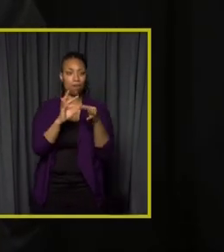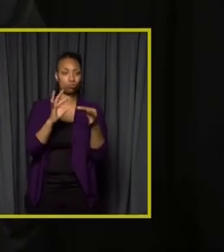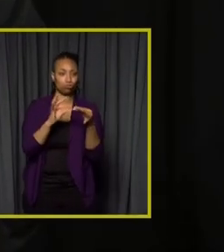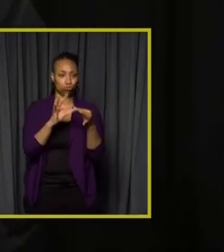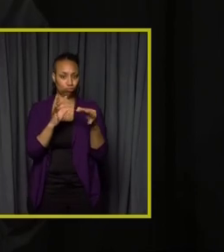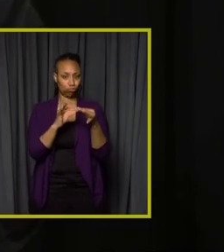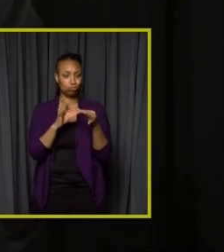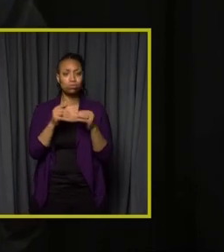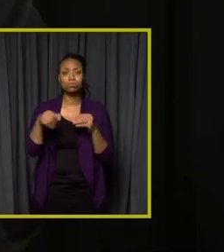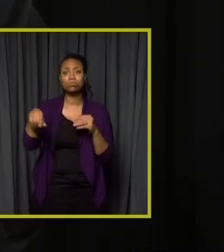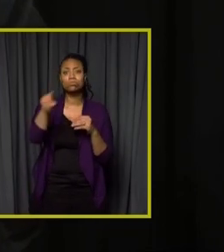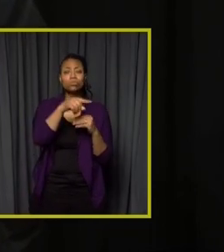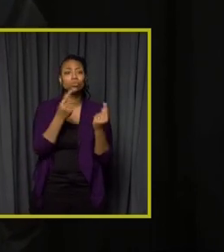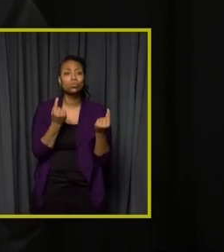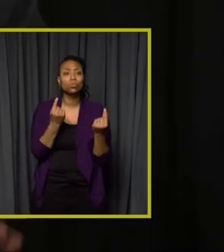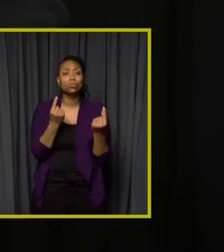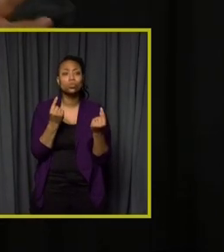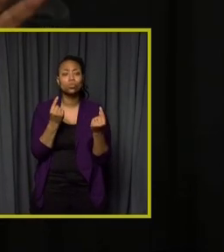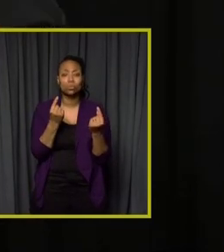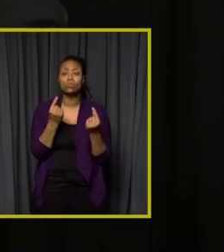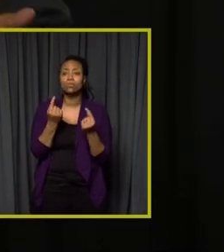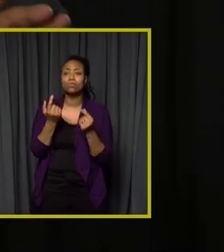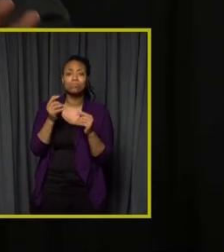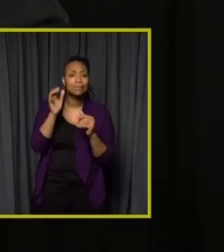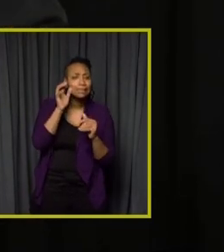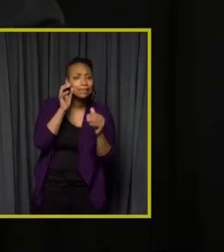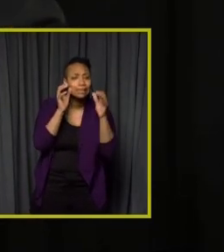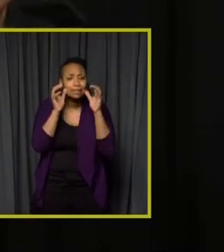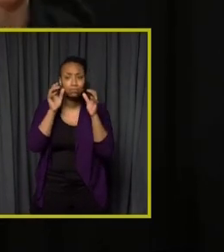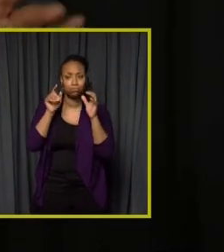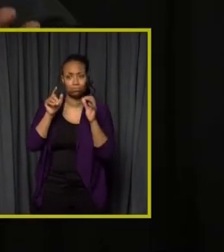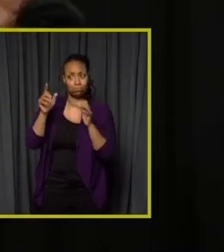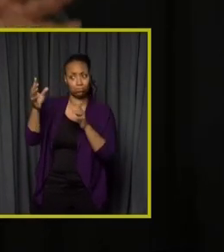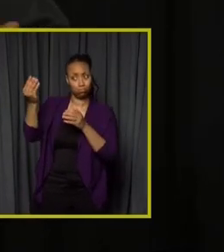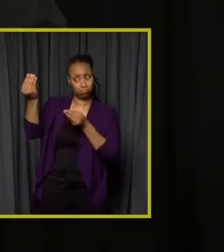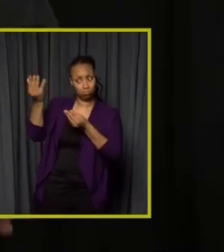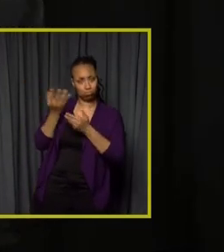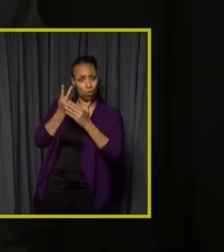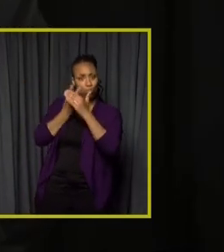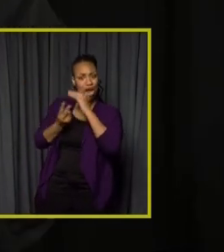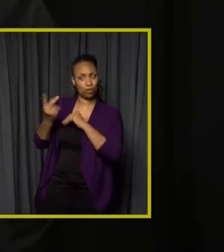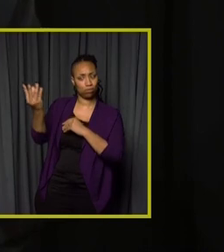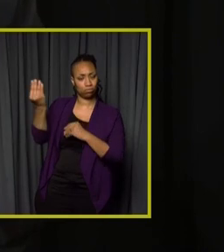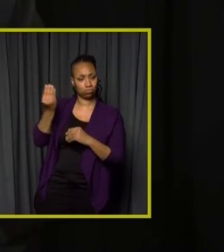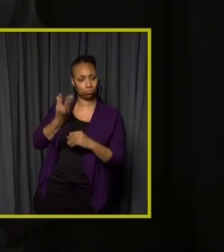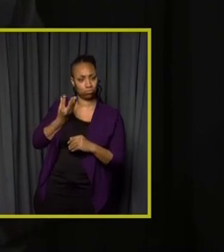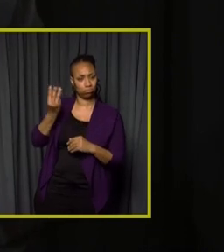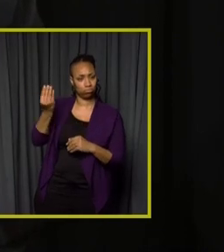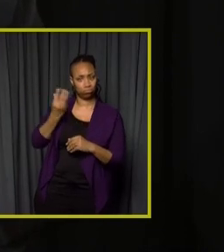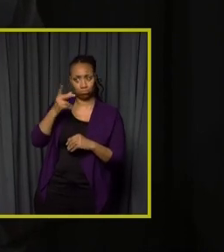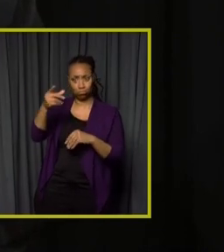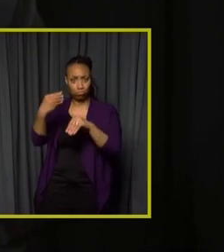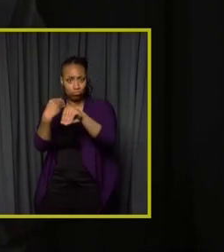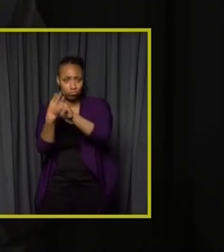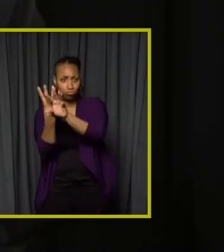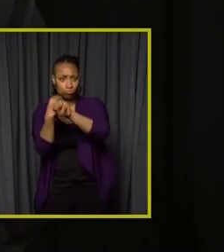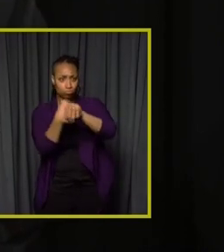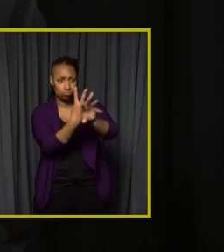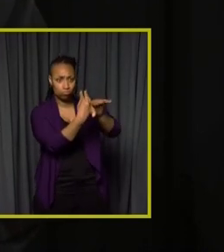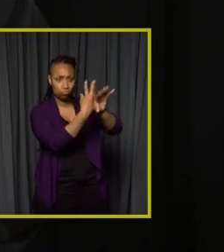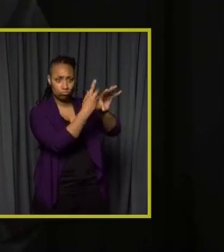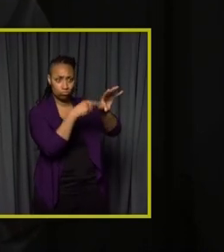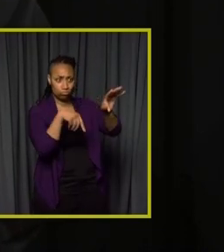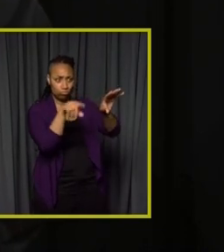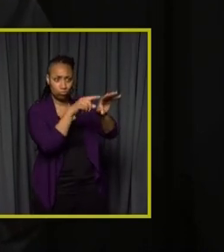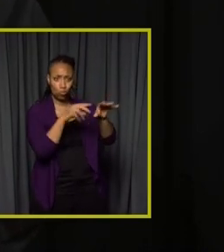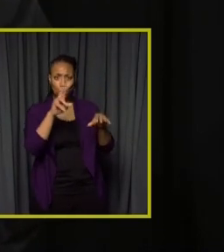Jackson called the prophets. Now, this rally, this digital rally, this mass Poor People's Assembly and Moral March on Washington, the stage